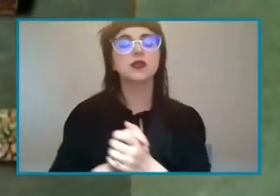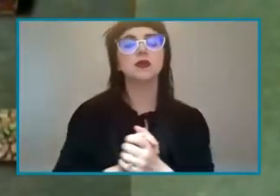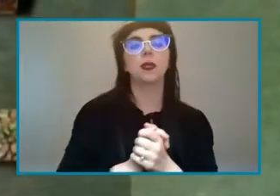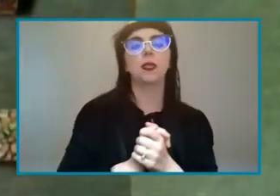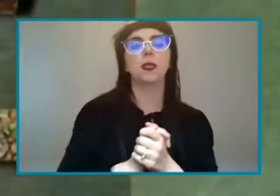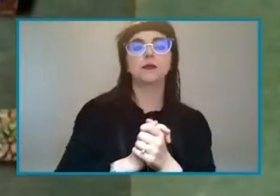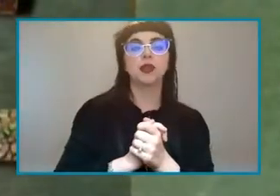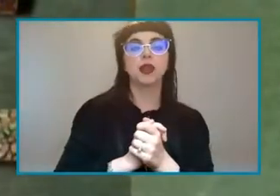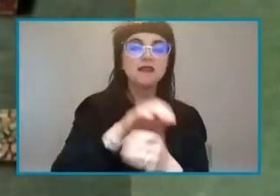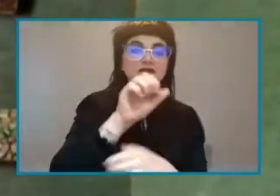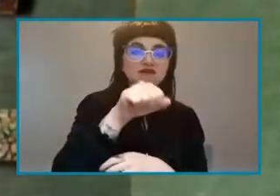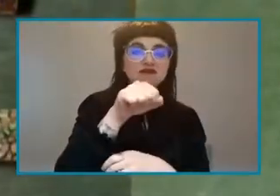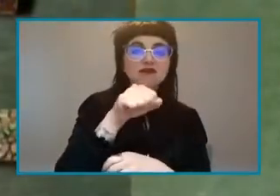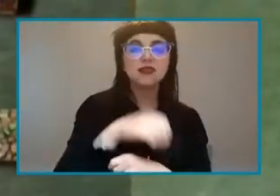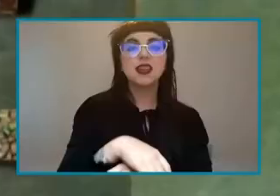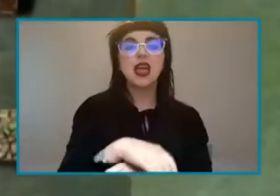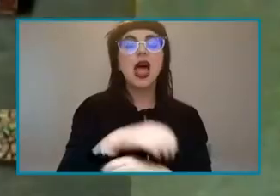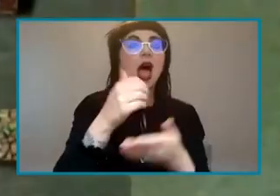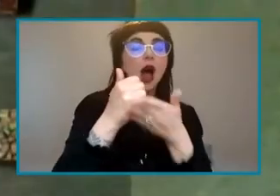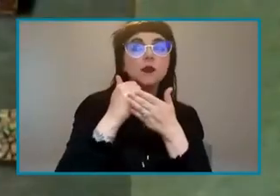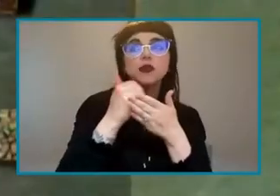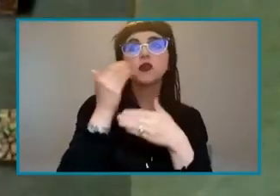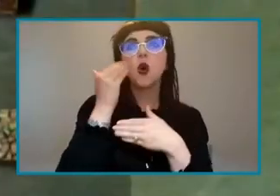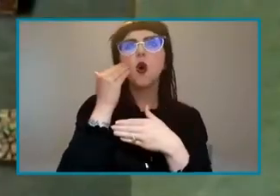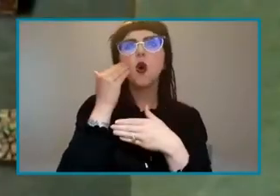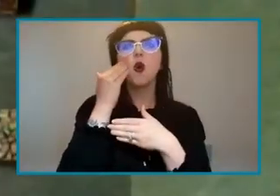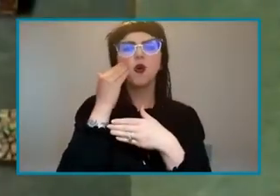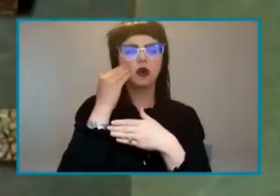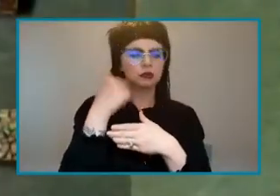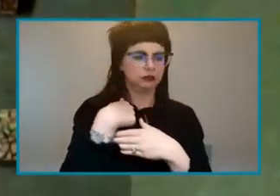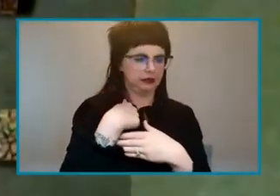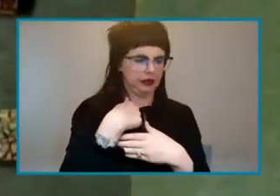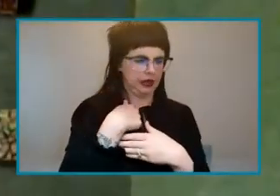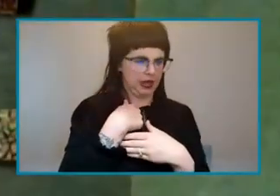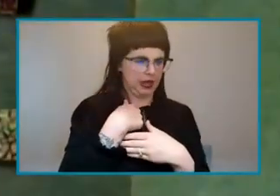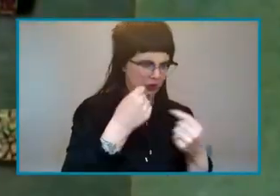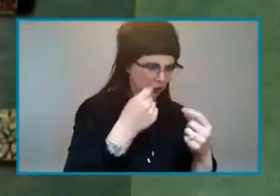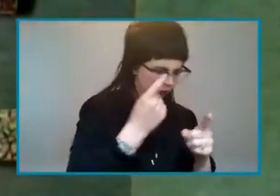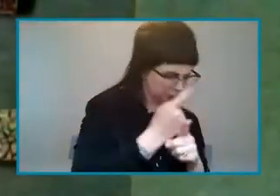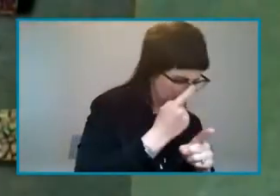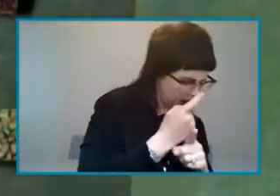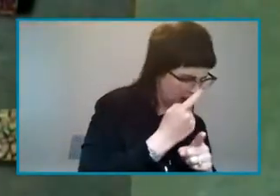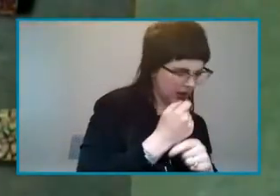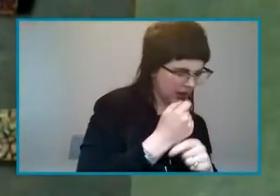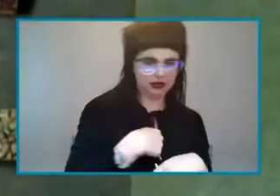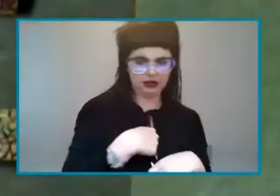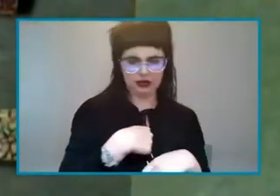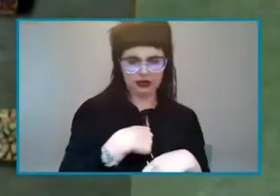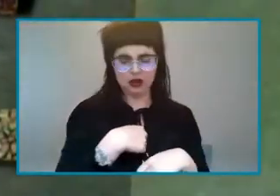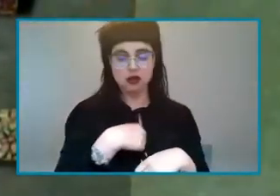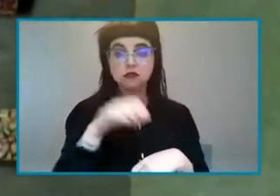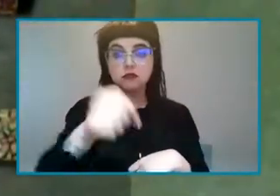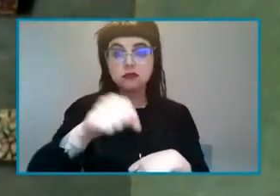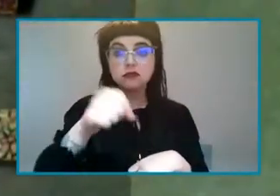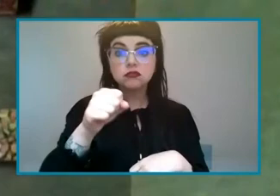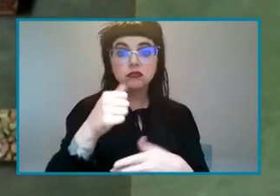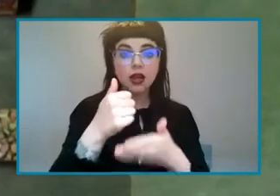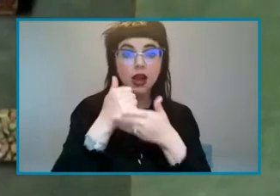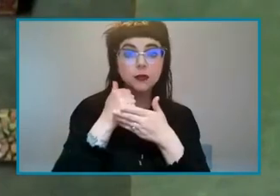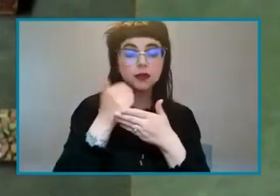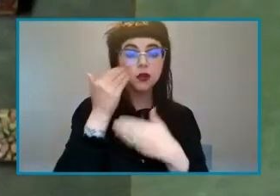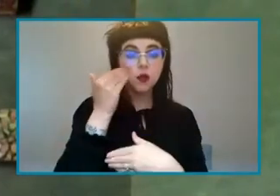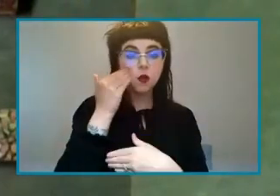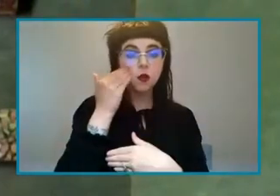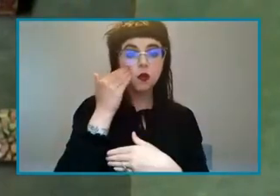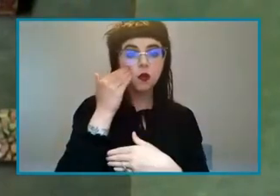planned, and we were able to then analyze and see, okay, we're on the right track. Yeah, so a lot of the things that we had going on already